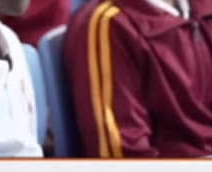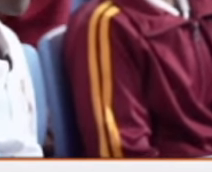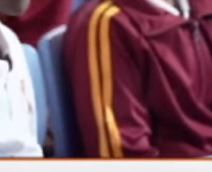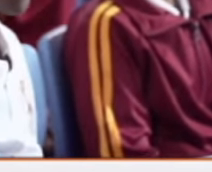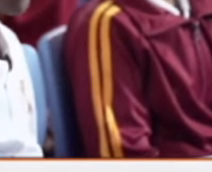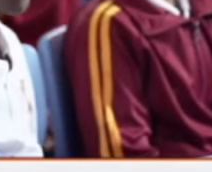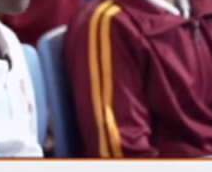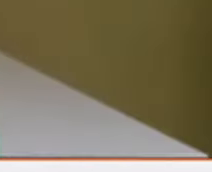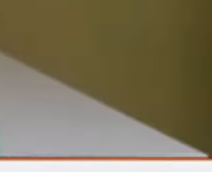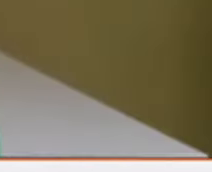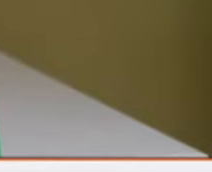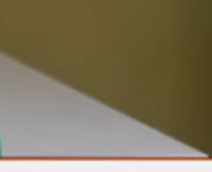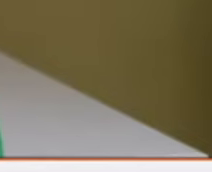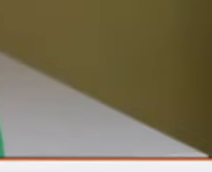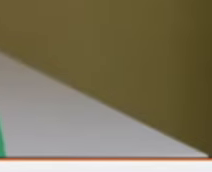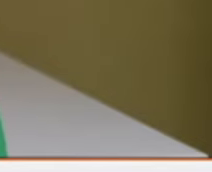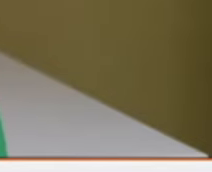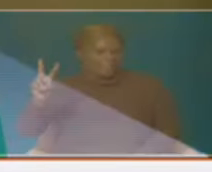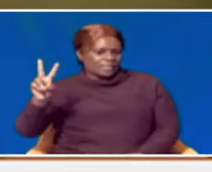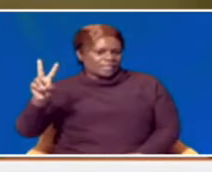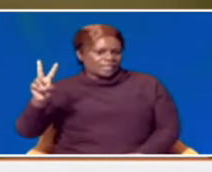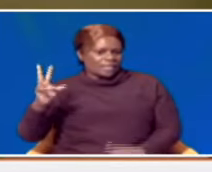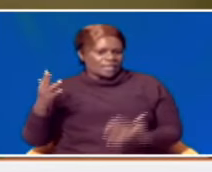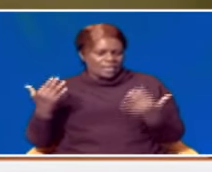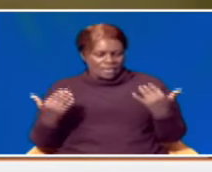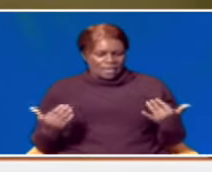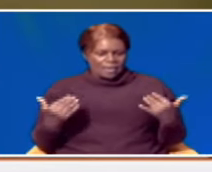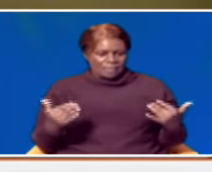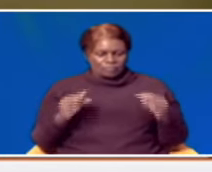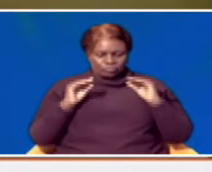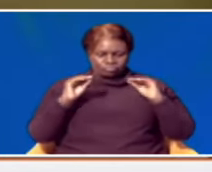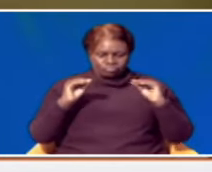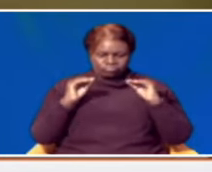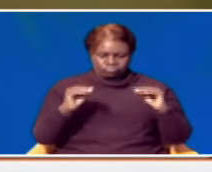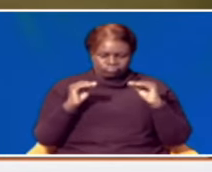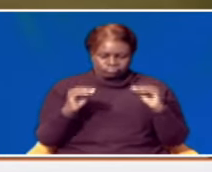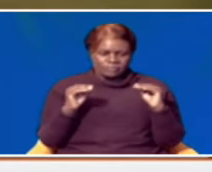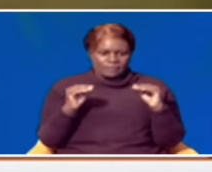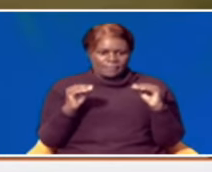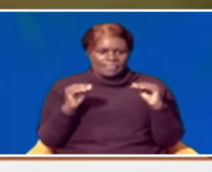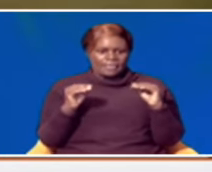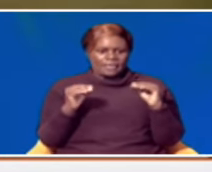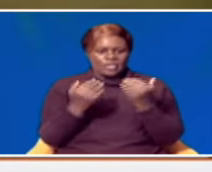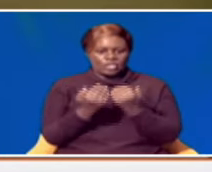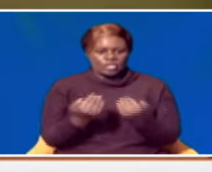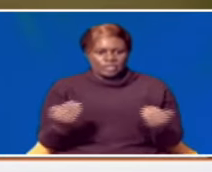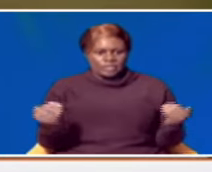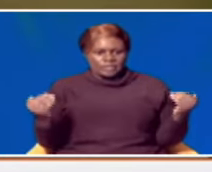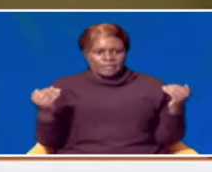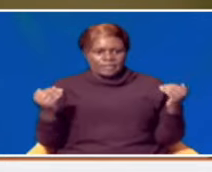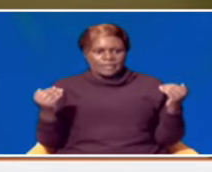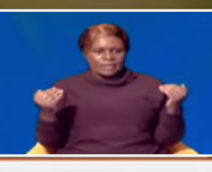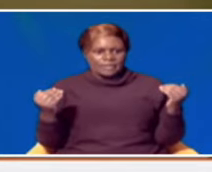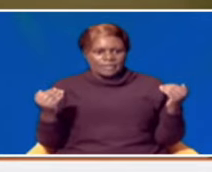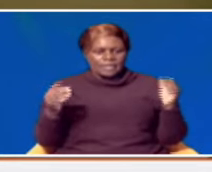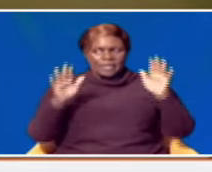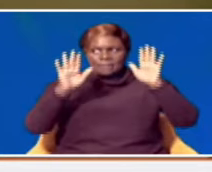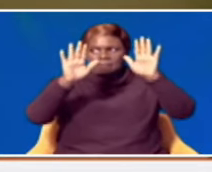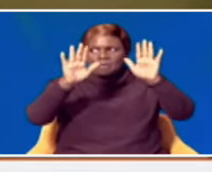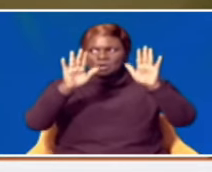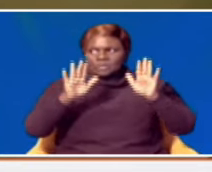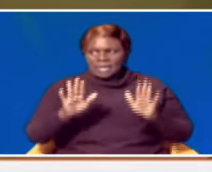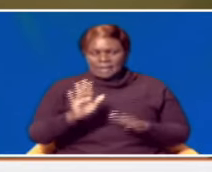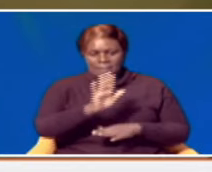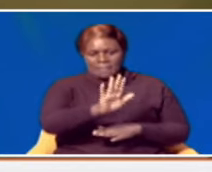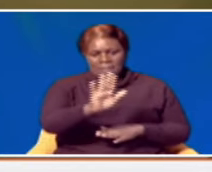Gender-based violence. We are here to sensitize children on the importance of